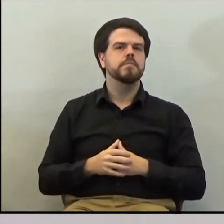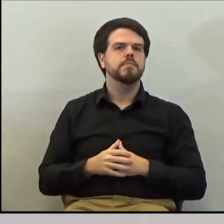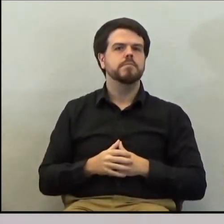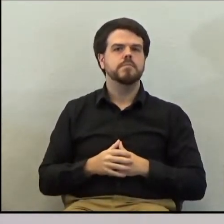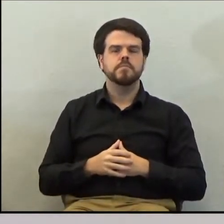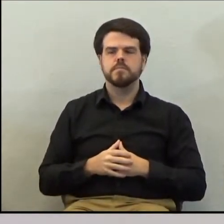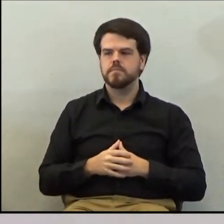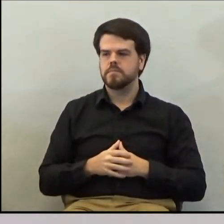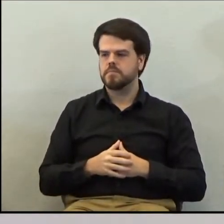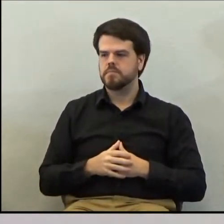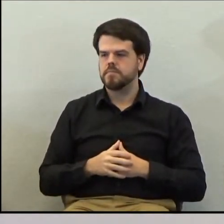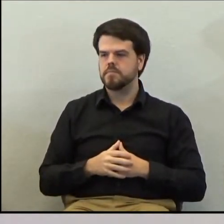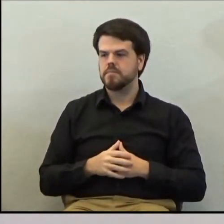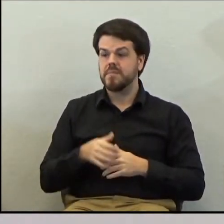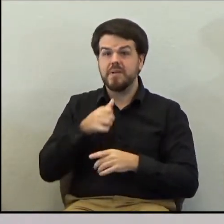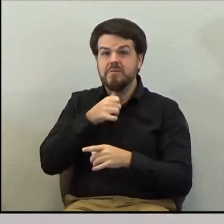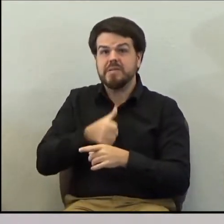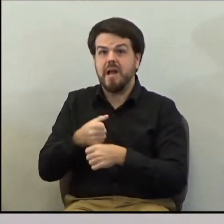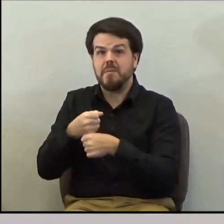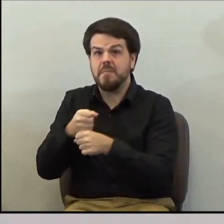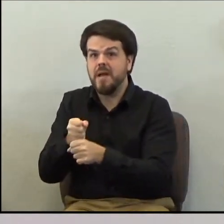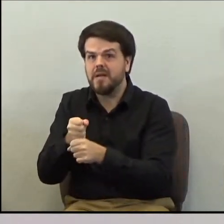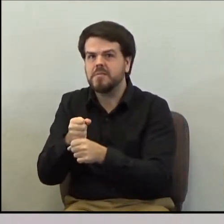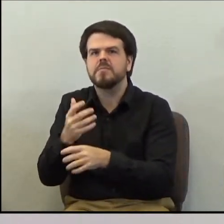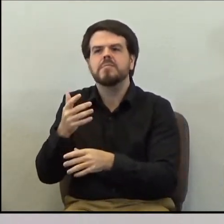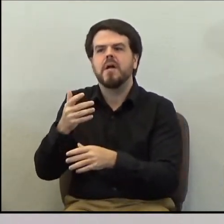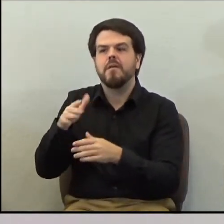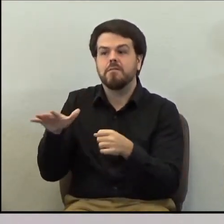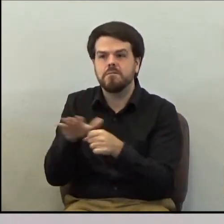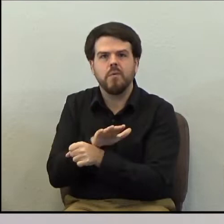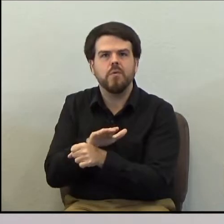it didn't exist because it wasn't fully written.